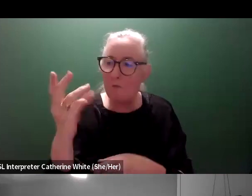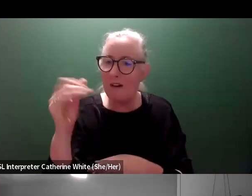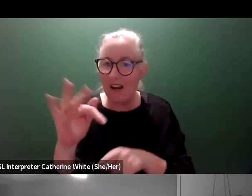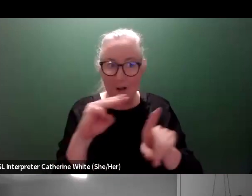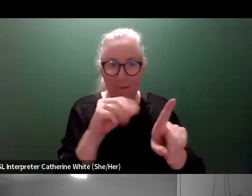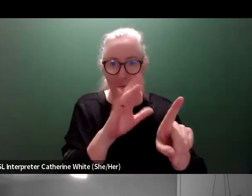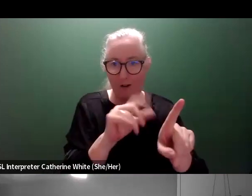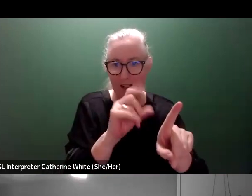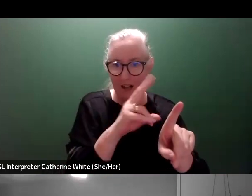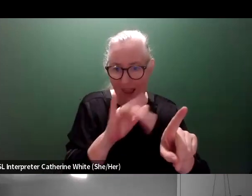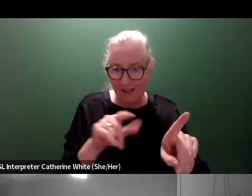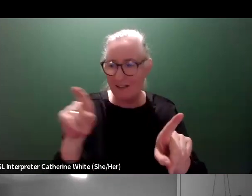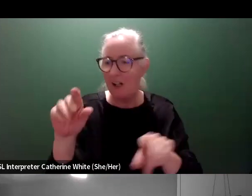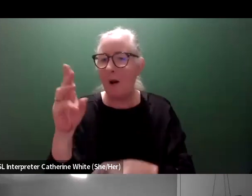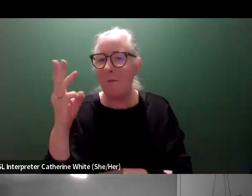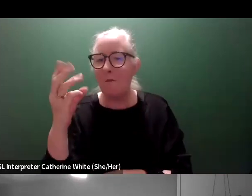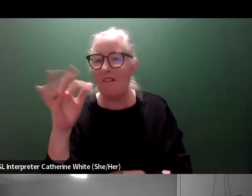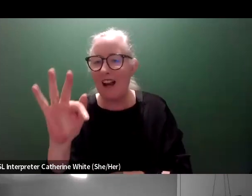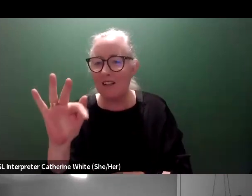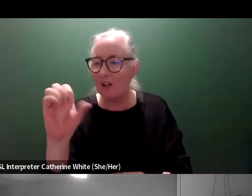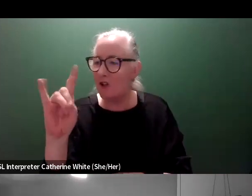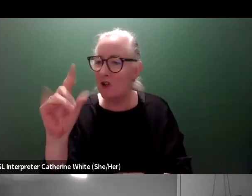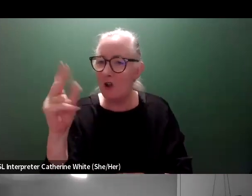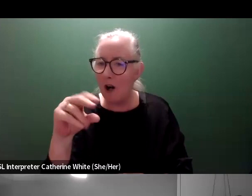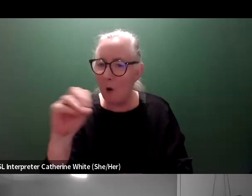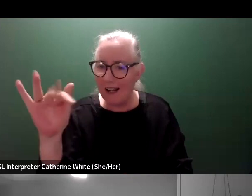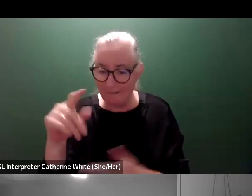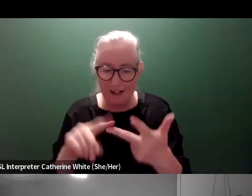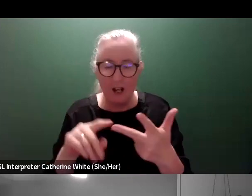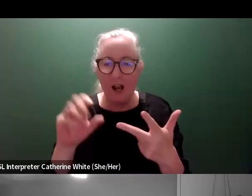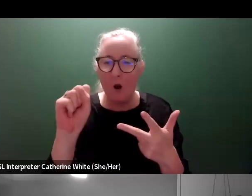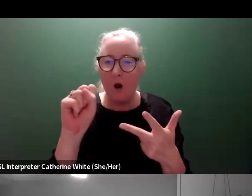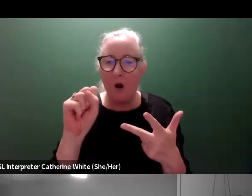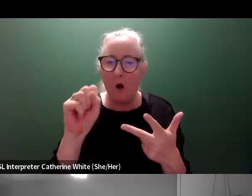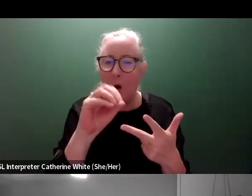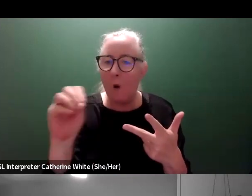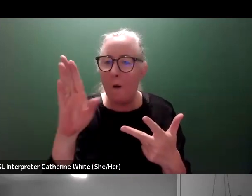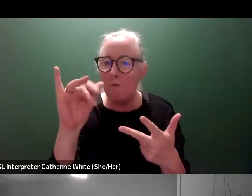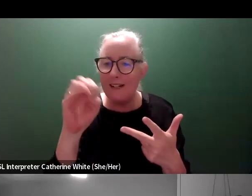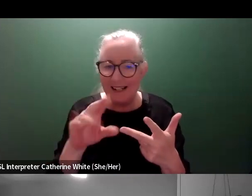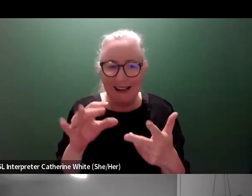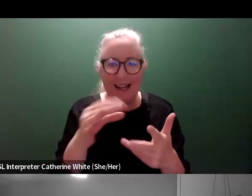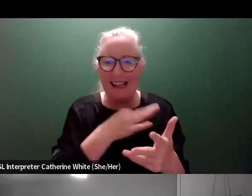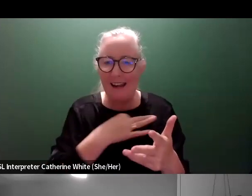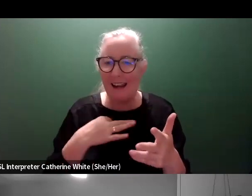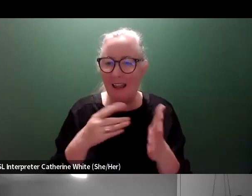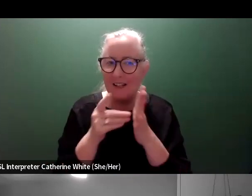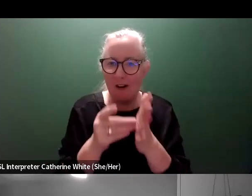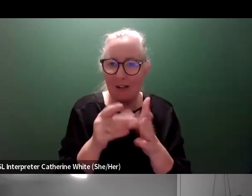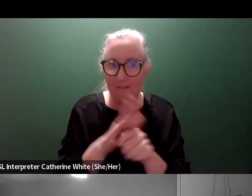Donnelly, Professor Sean O'Keefe, Dr. Siobhan Vreen, HSE Clinical Director for Integrated